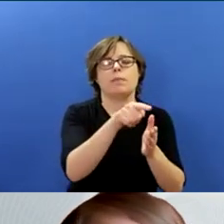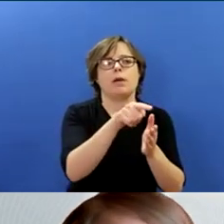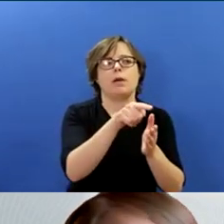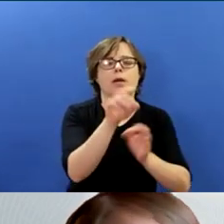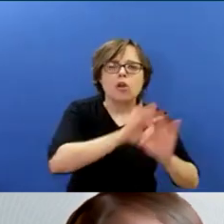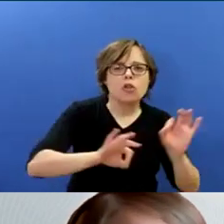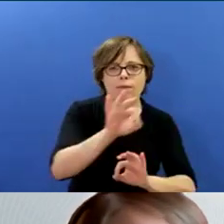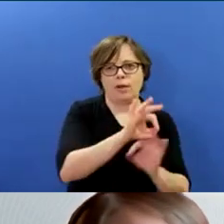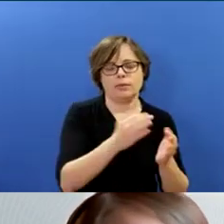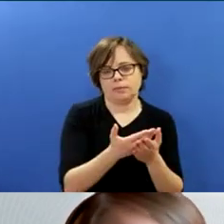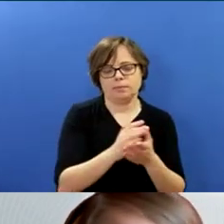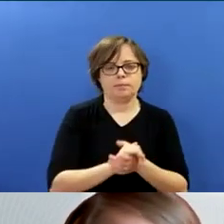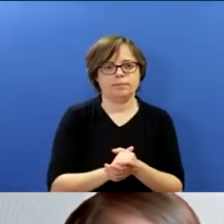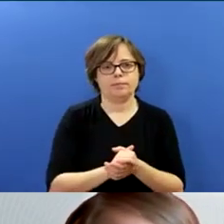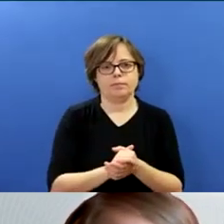in red.